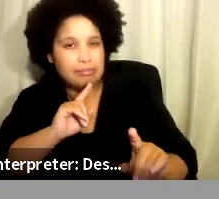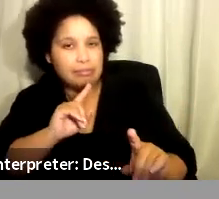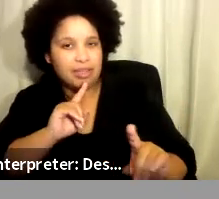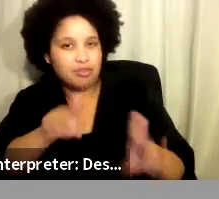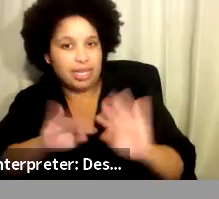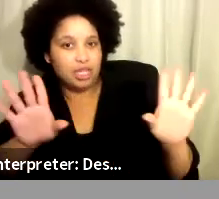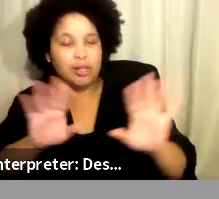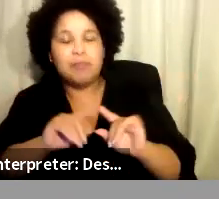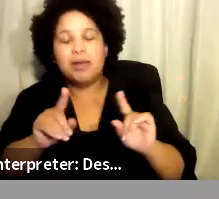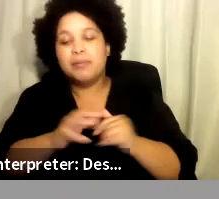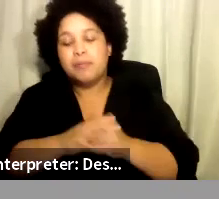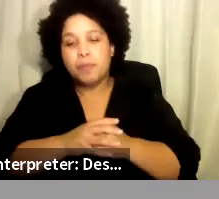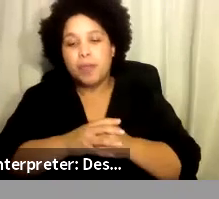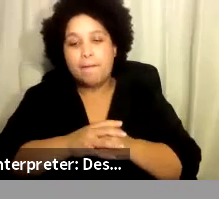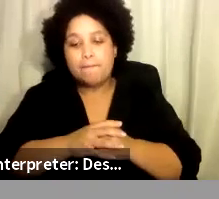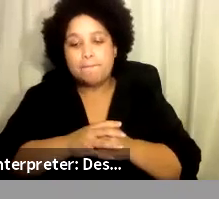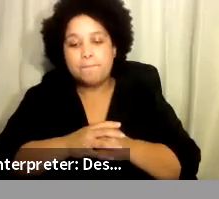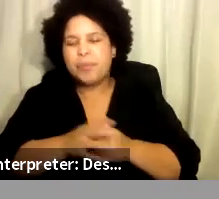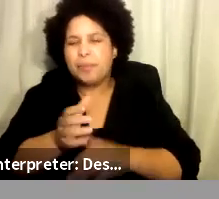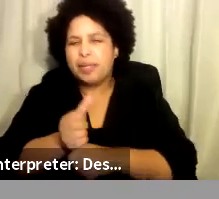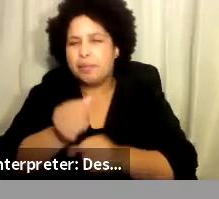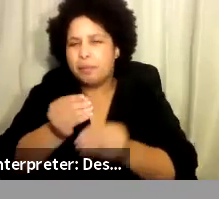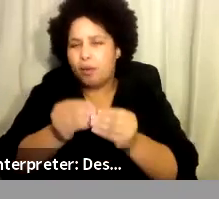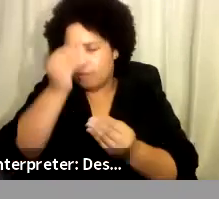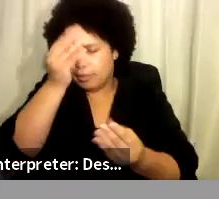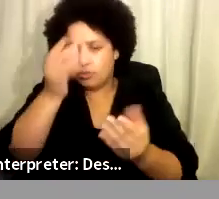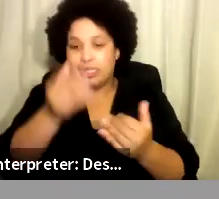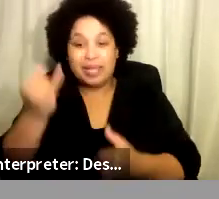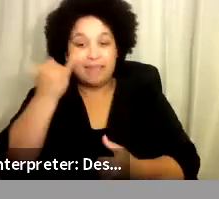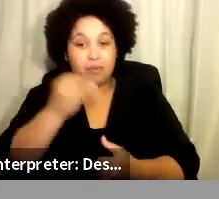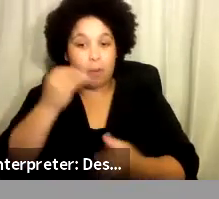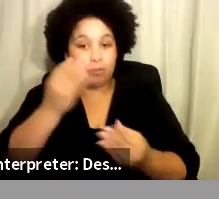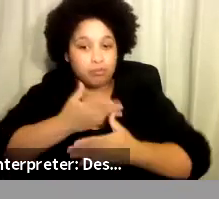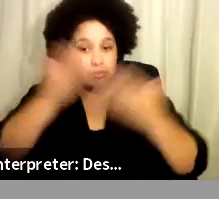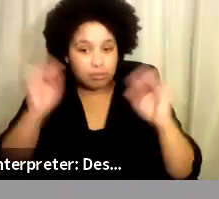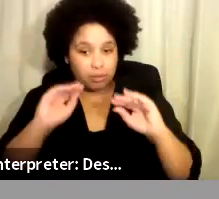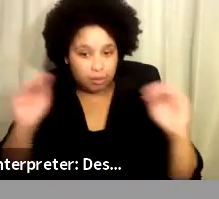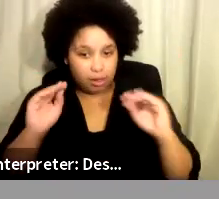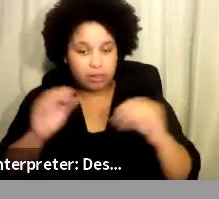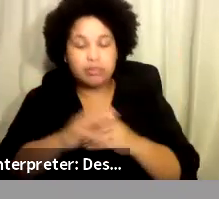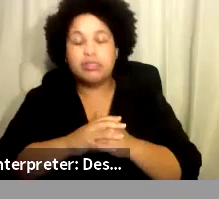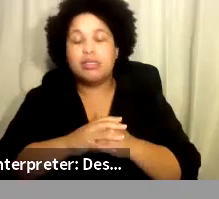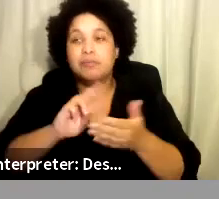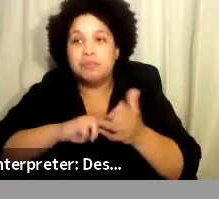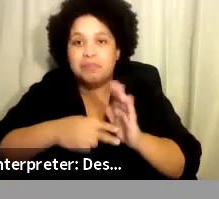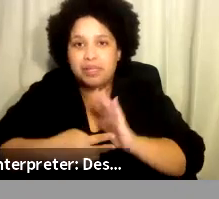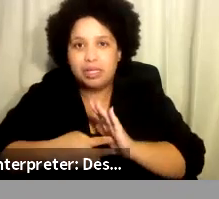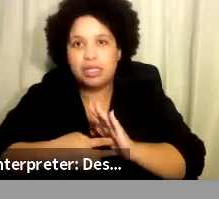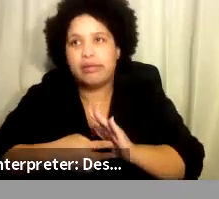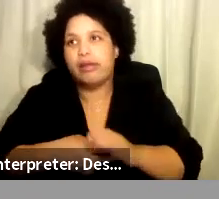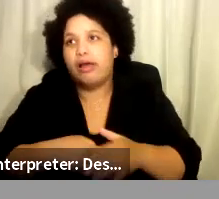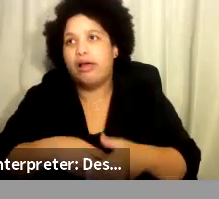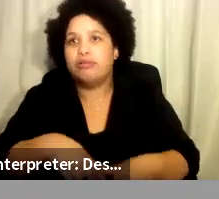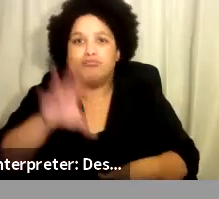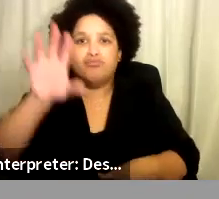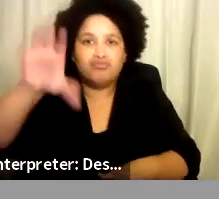give some more information. So if you are considered homeless, and that is, again, doesn't necessarily have to be in a particular shelter. It could be